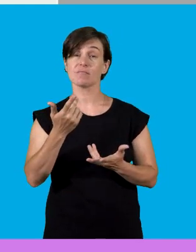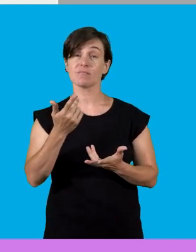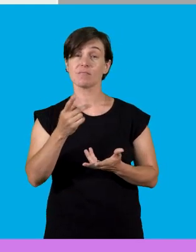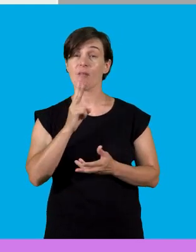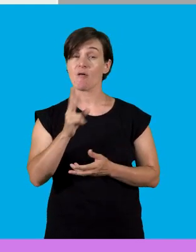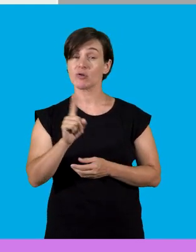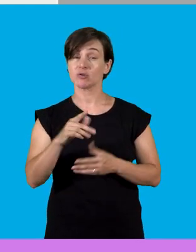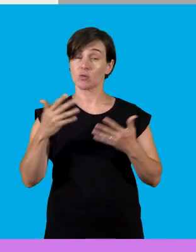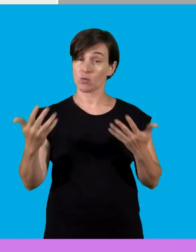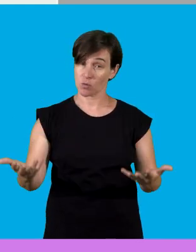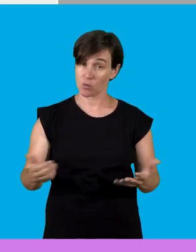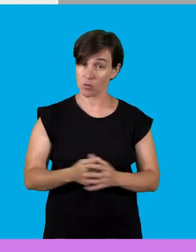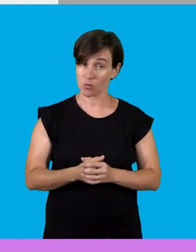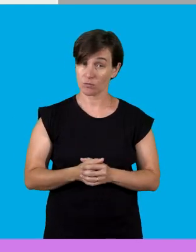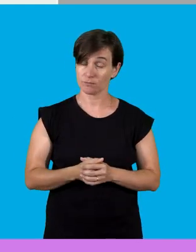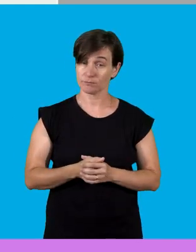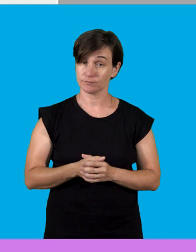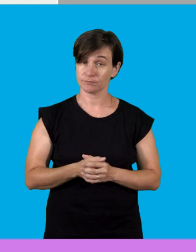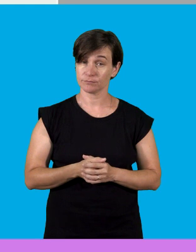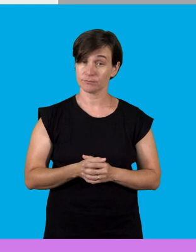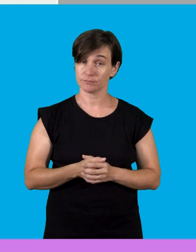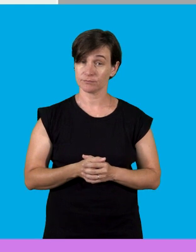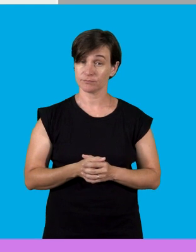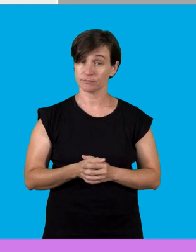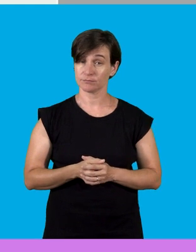the conversion factor